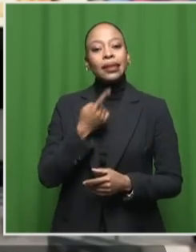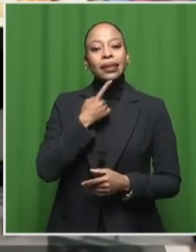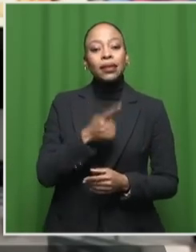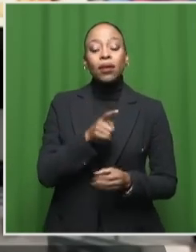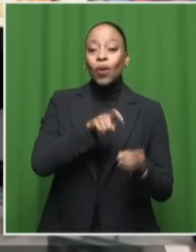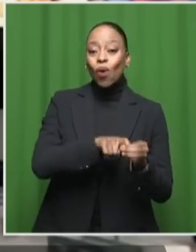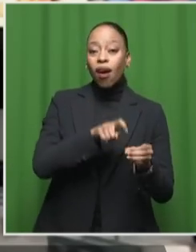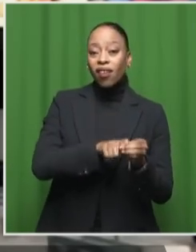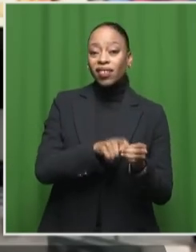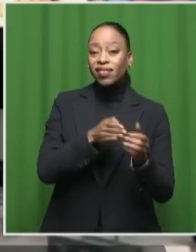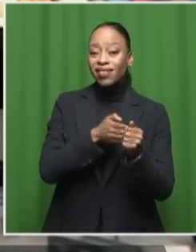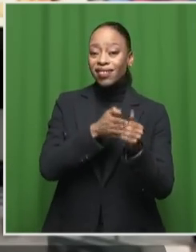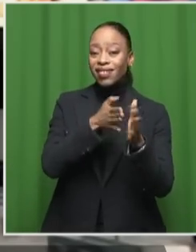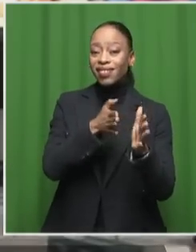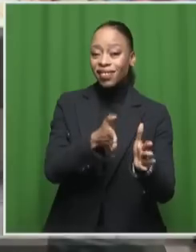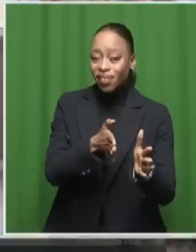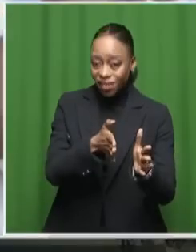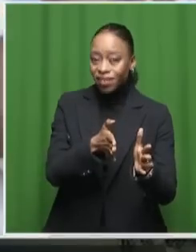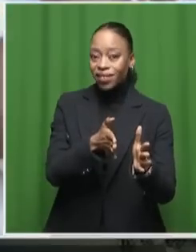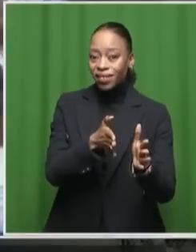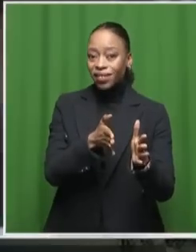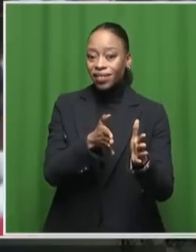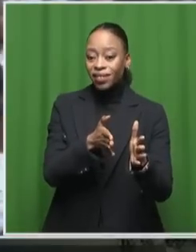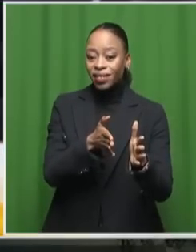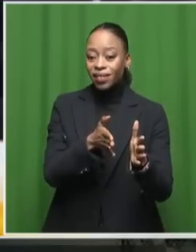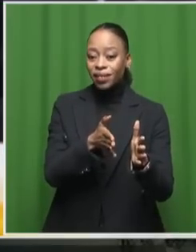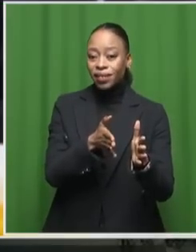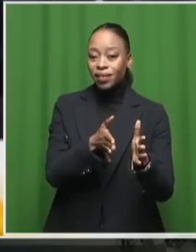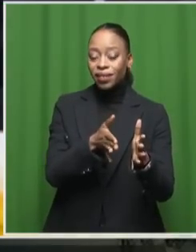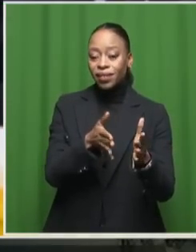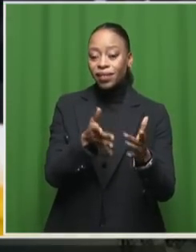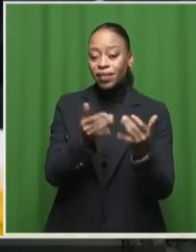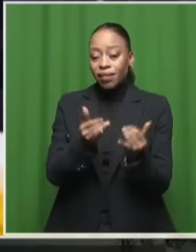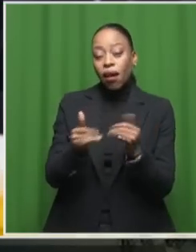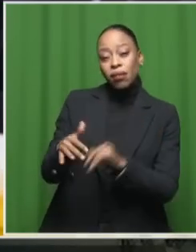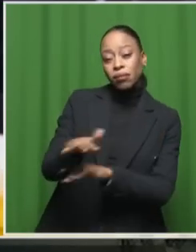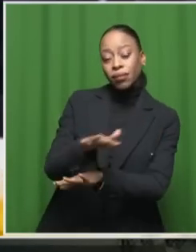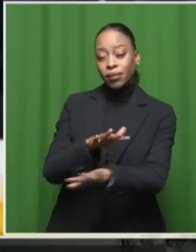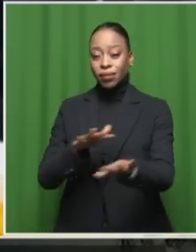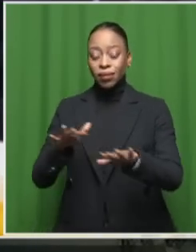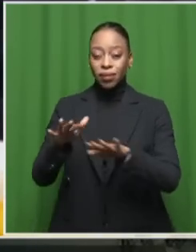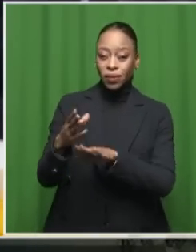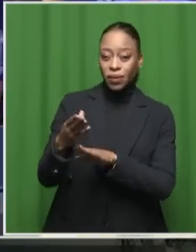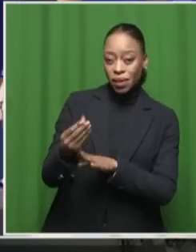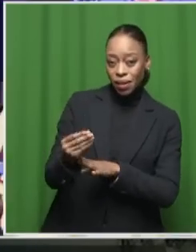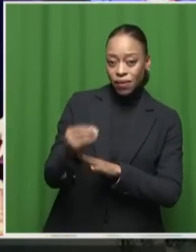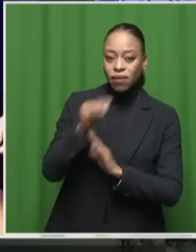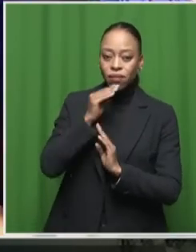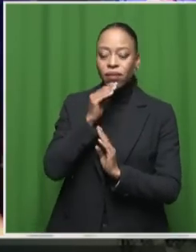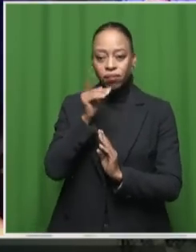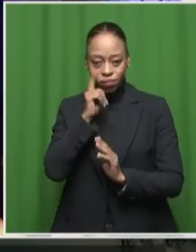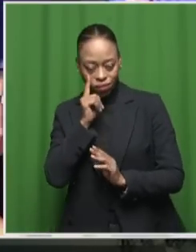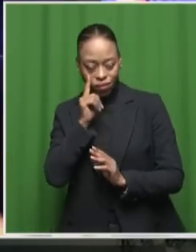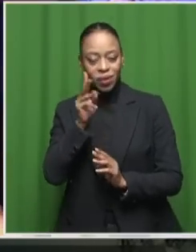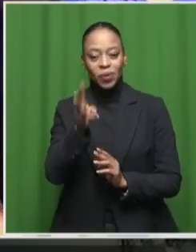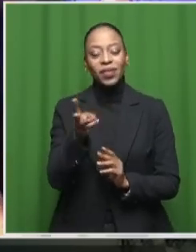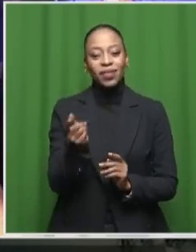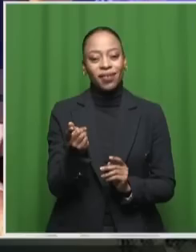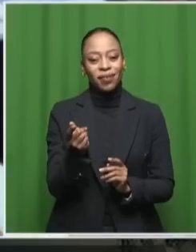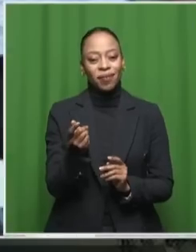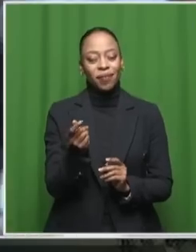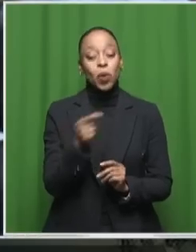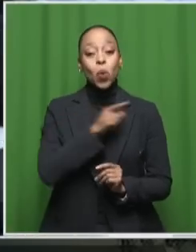of leadership that the circumstances provide for would be the test.